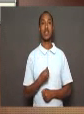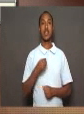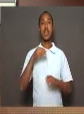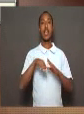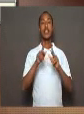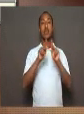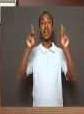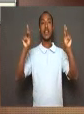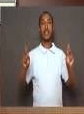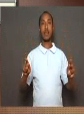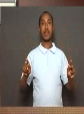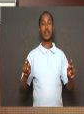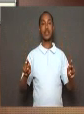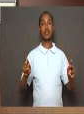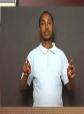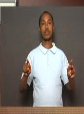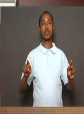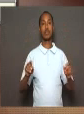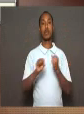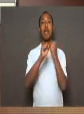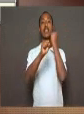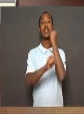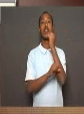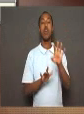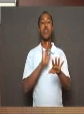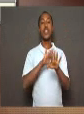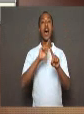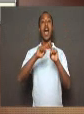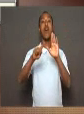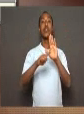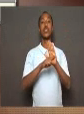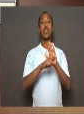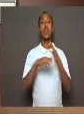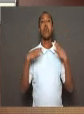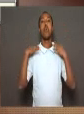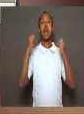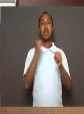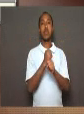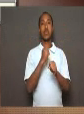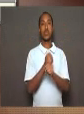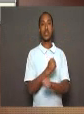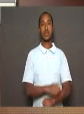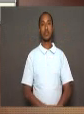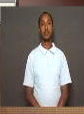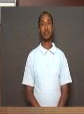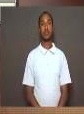on the periodic table based on the ions they normally produce.